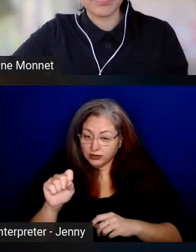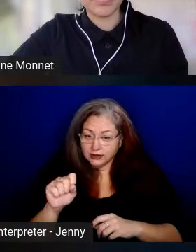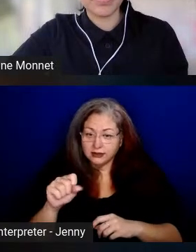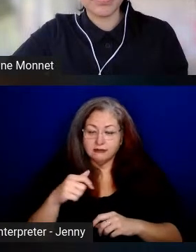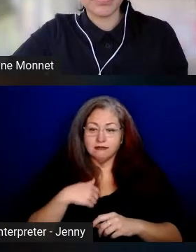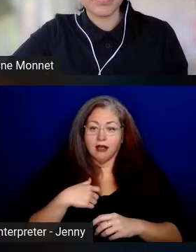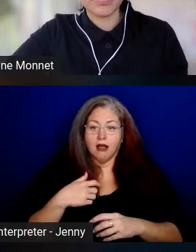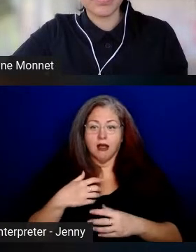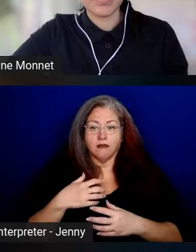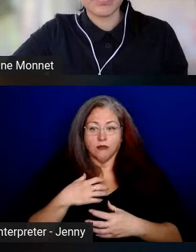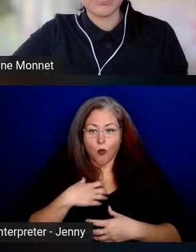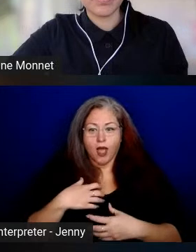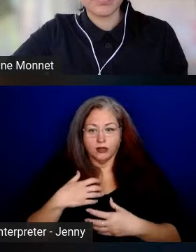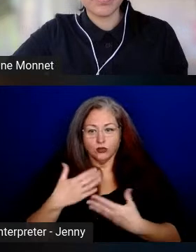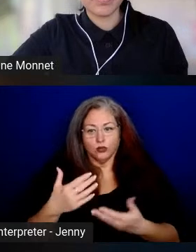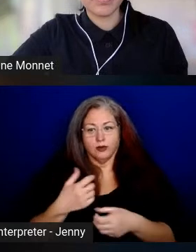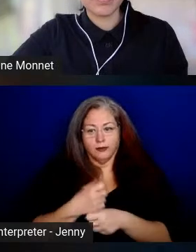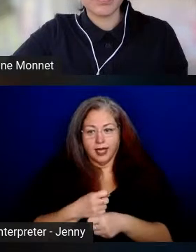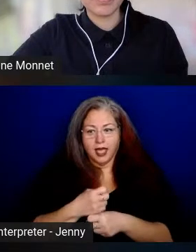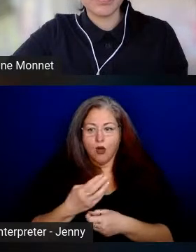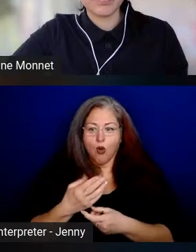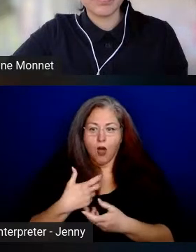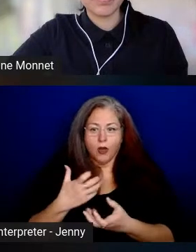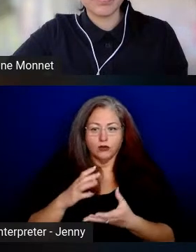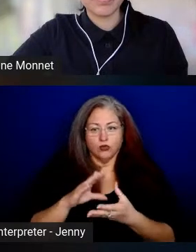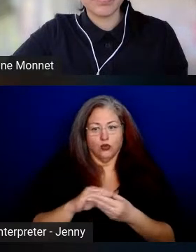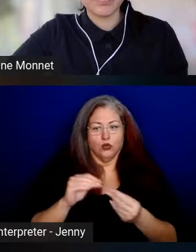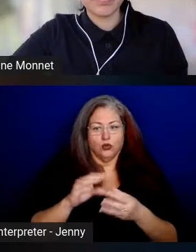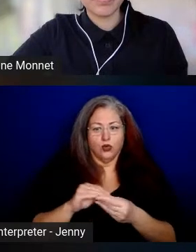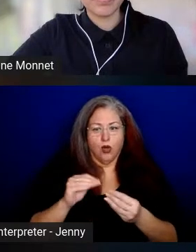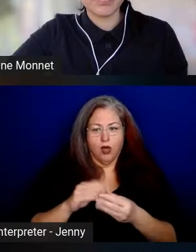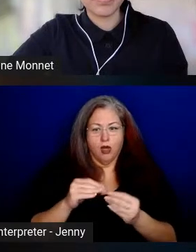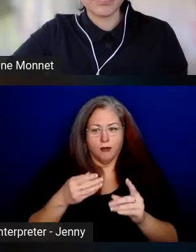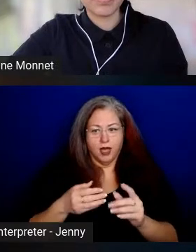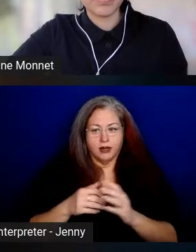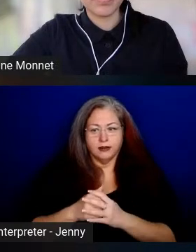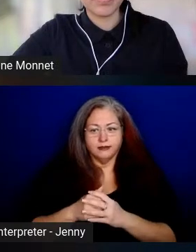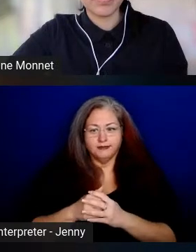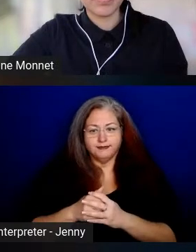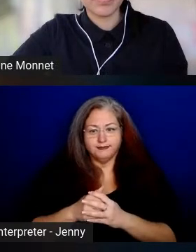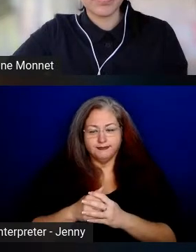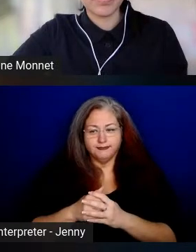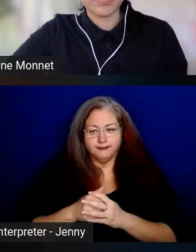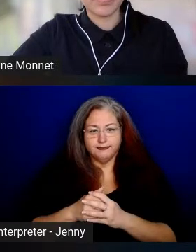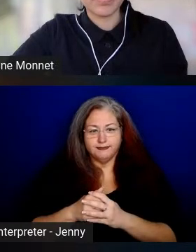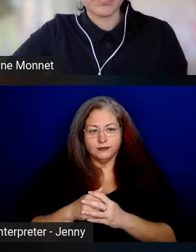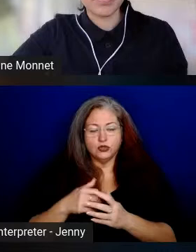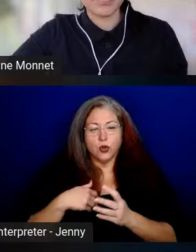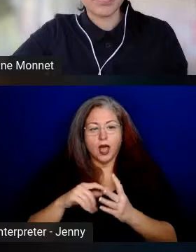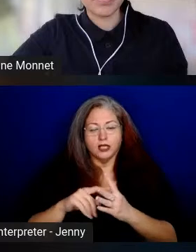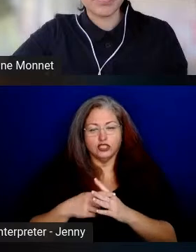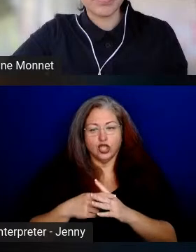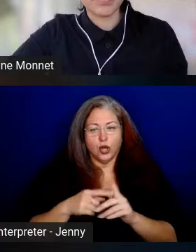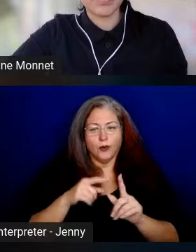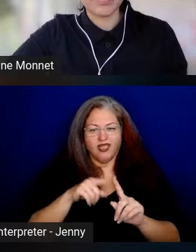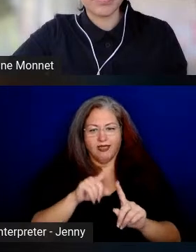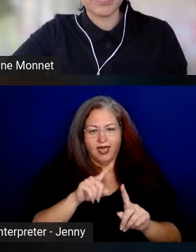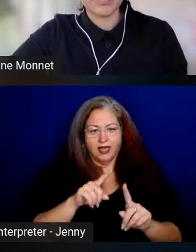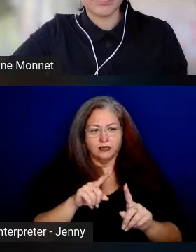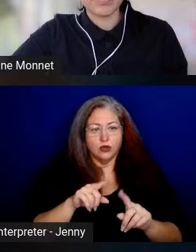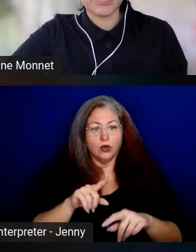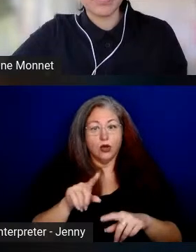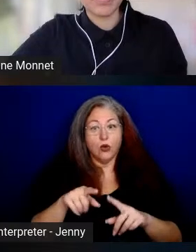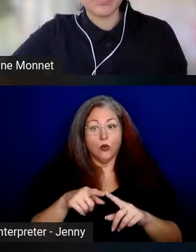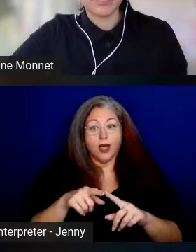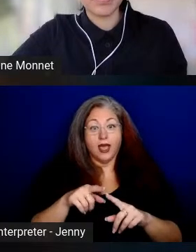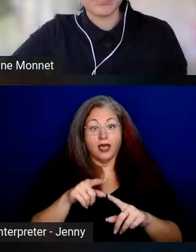it or talk about it. So yeah, I started with that, but when I